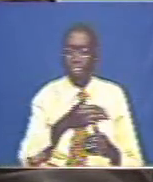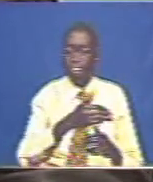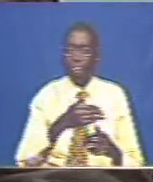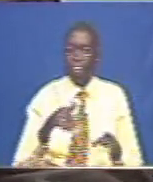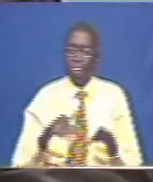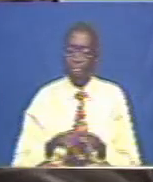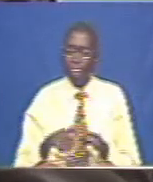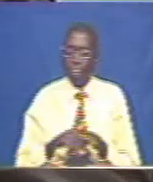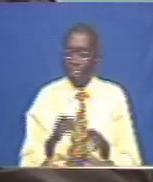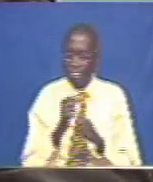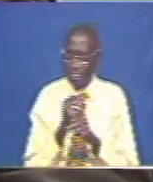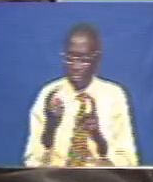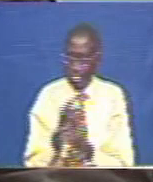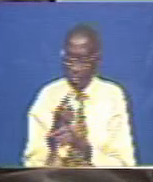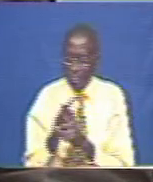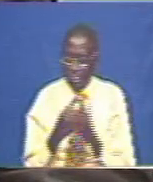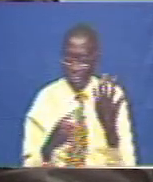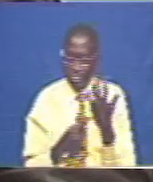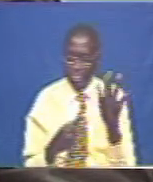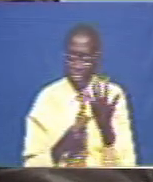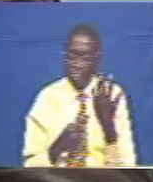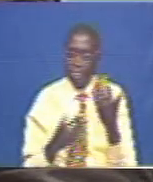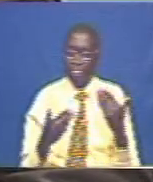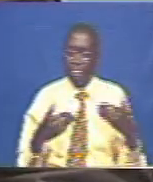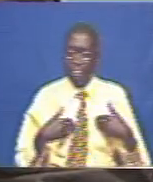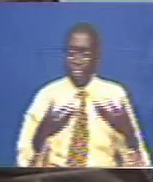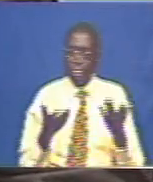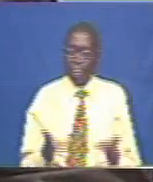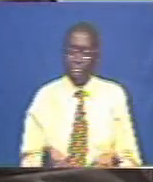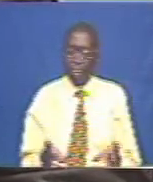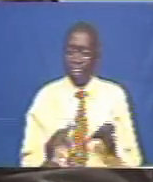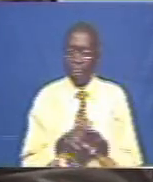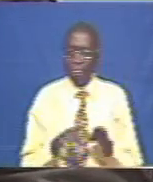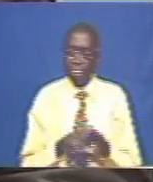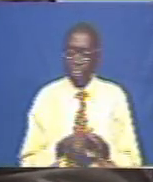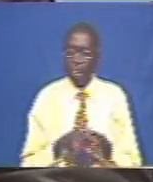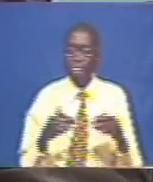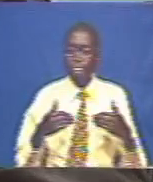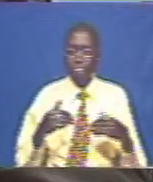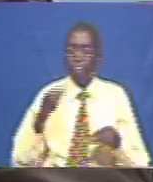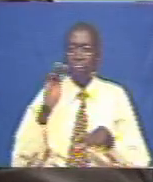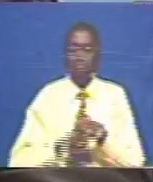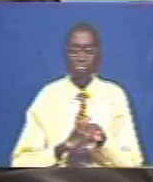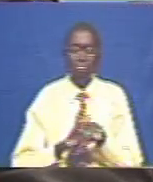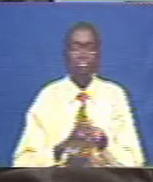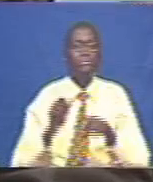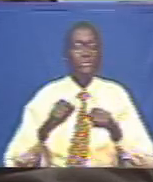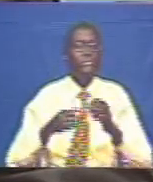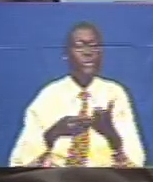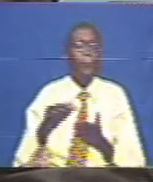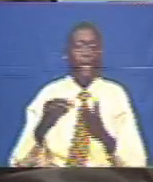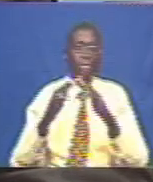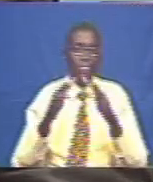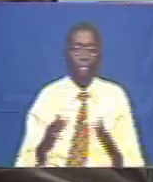with the different technologies available at the moment to have our members have affordable houses. You saw recently in